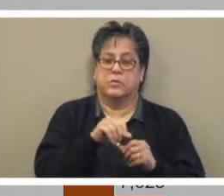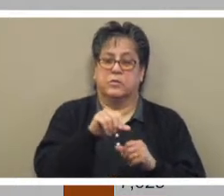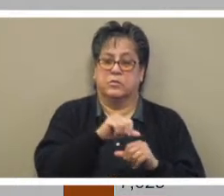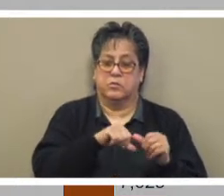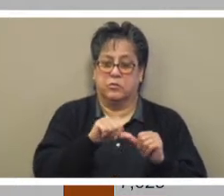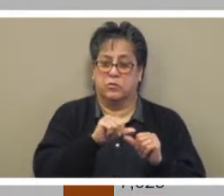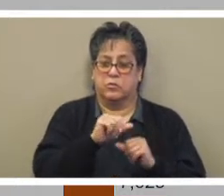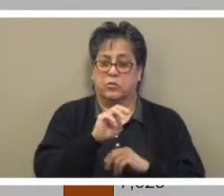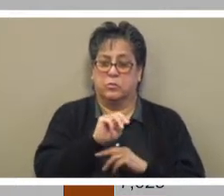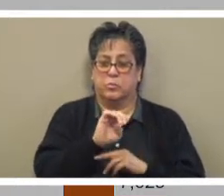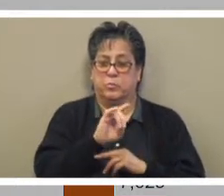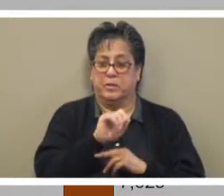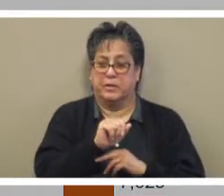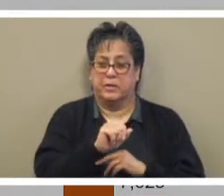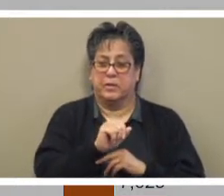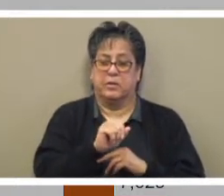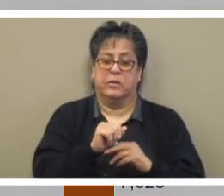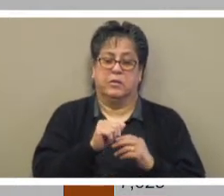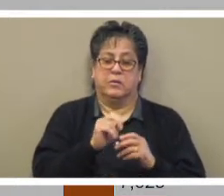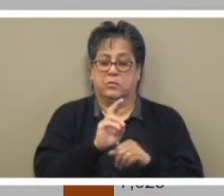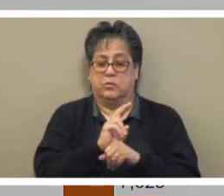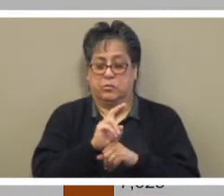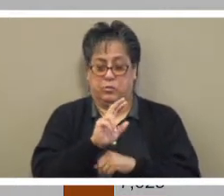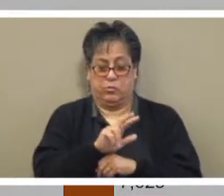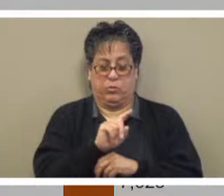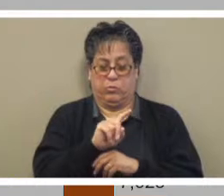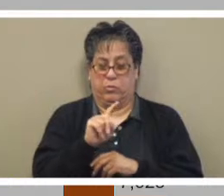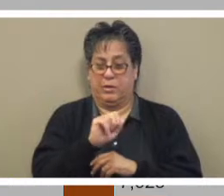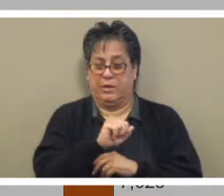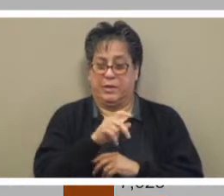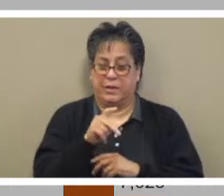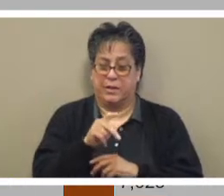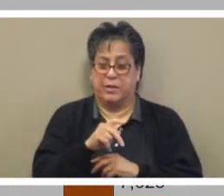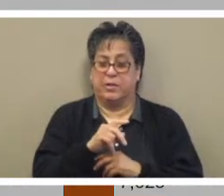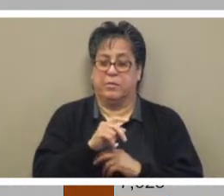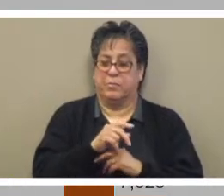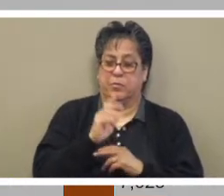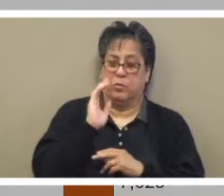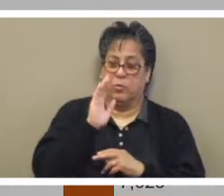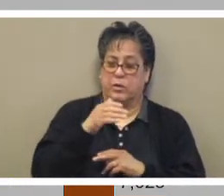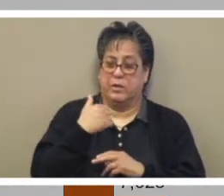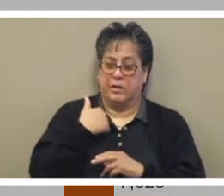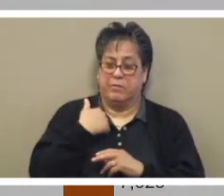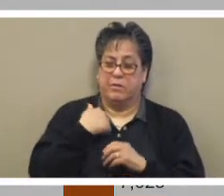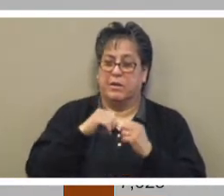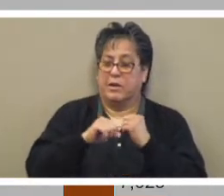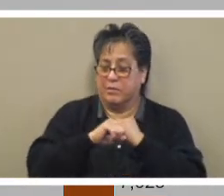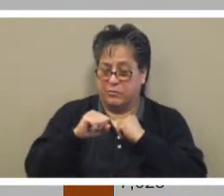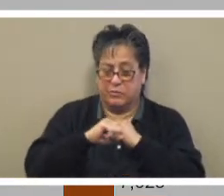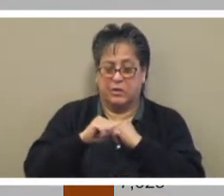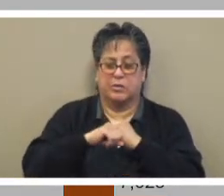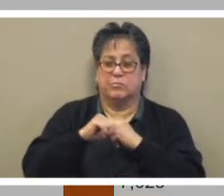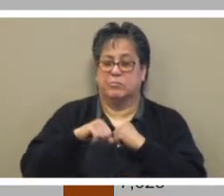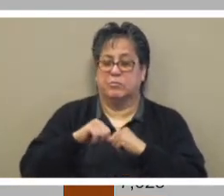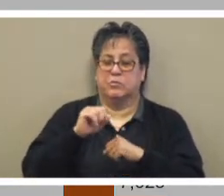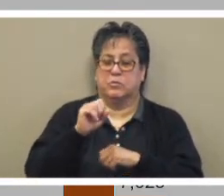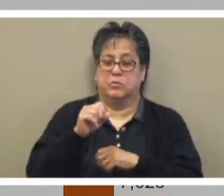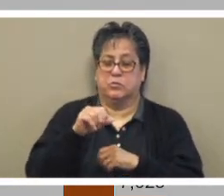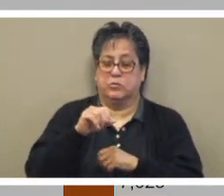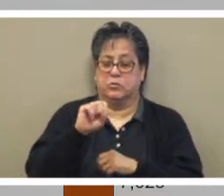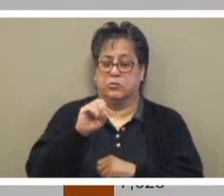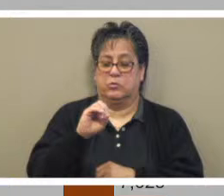media. It'll be on 311 app. We'll continue with digital signage. We're going to do advertising through social media as